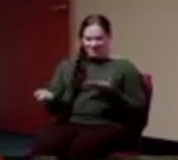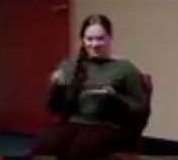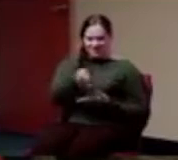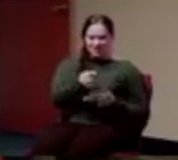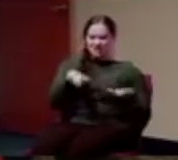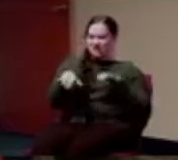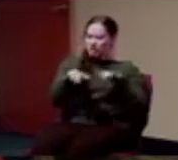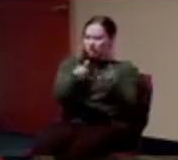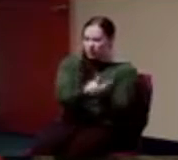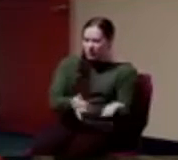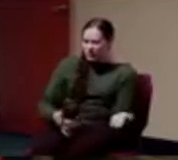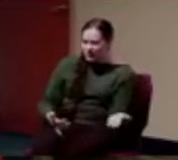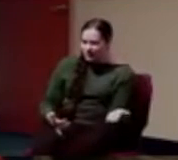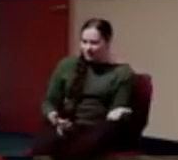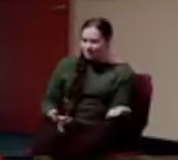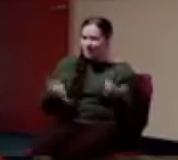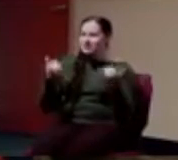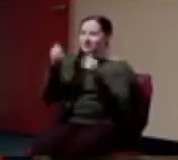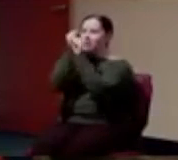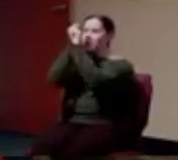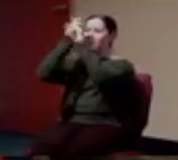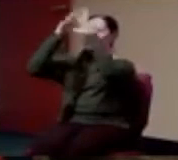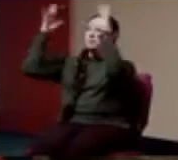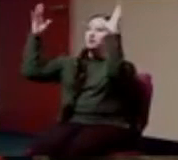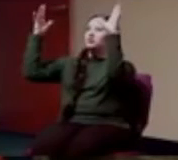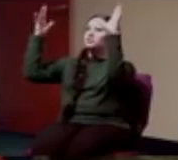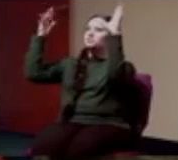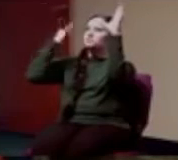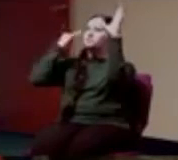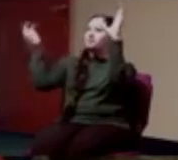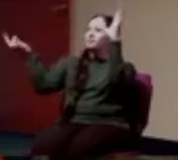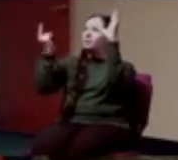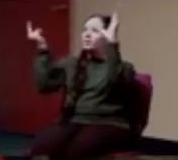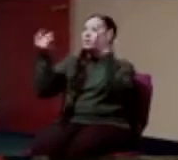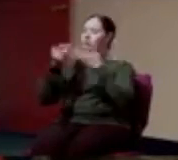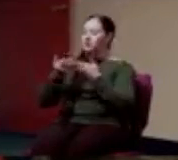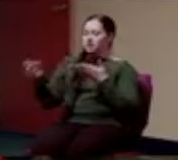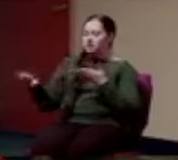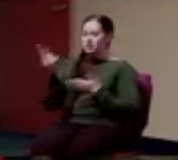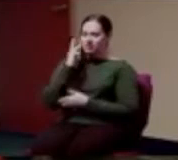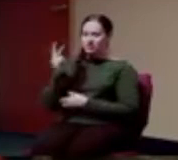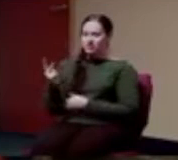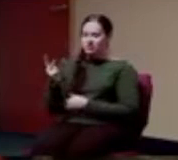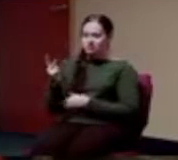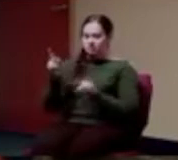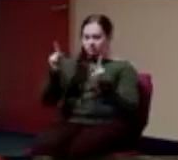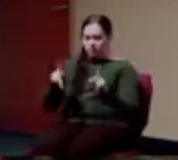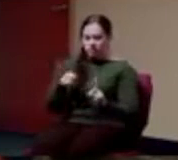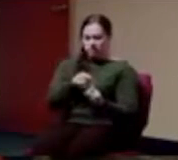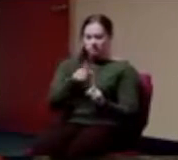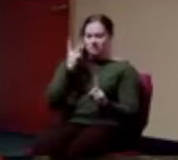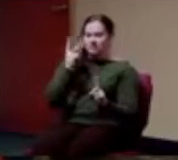Now, can you imagine if the only thing that they saw was you,